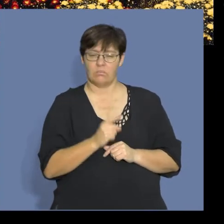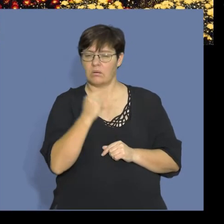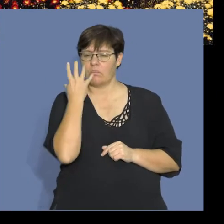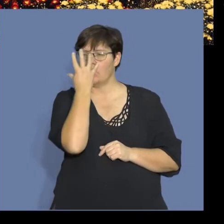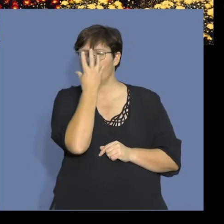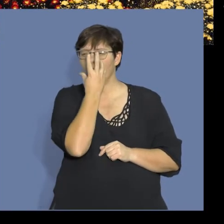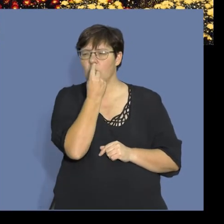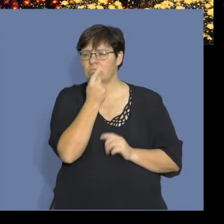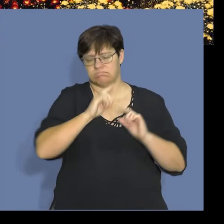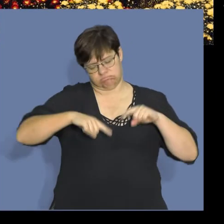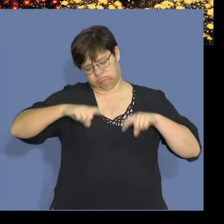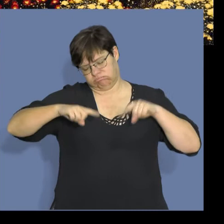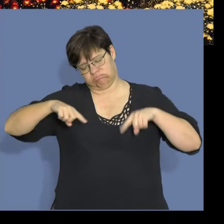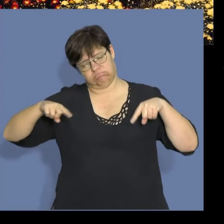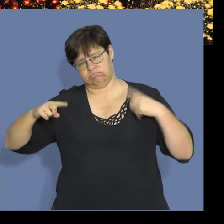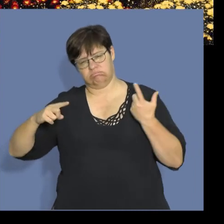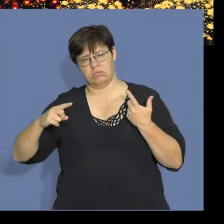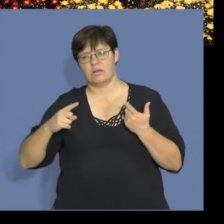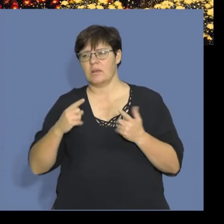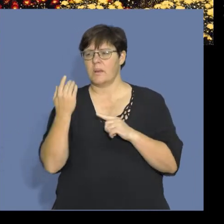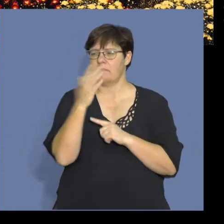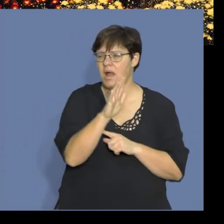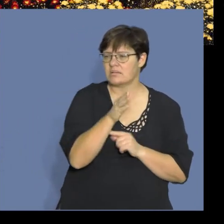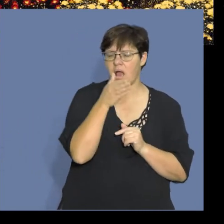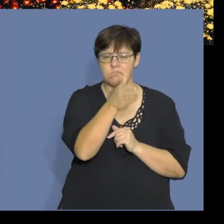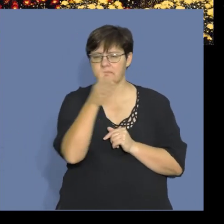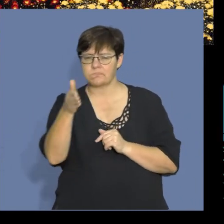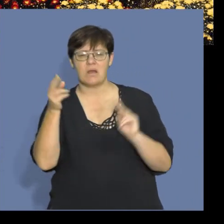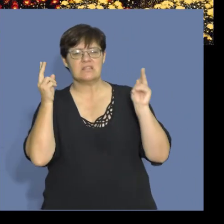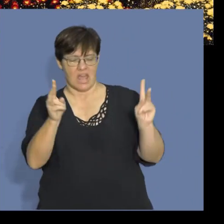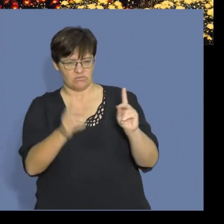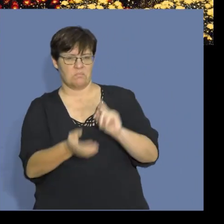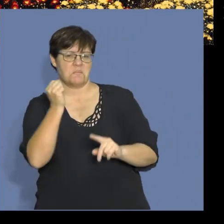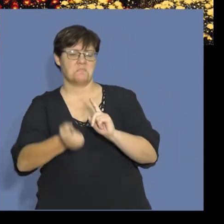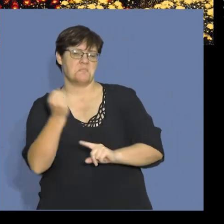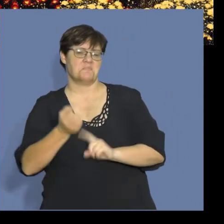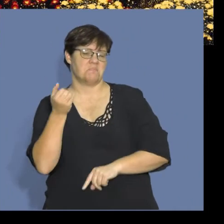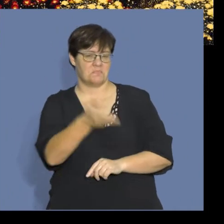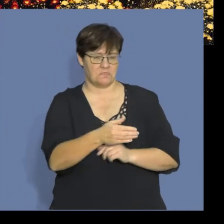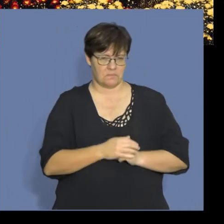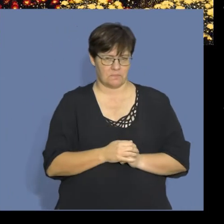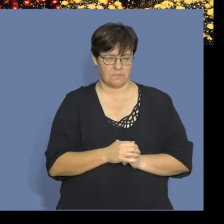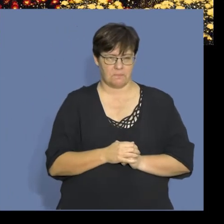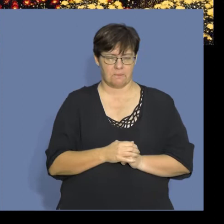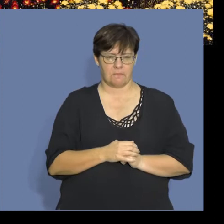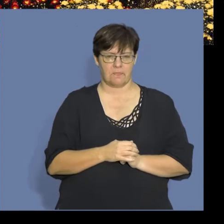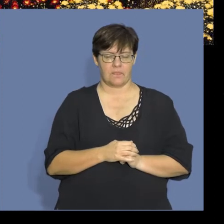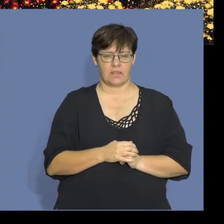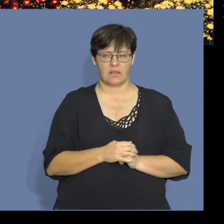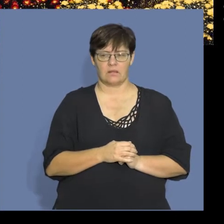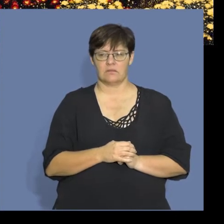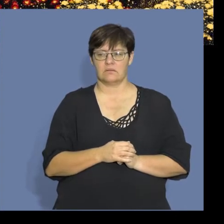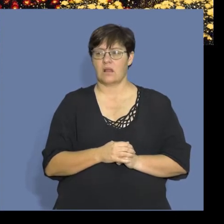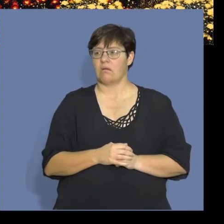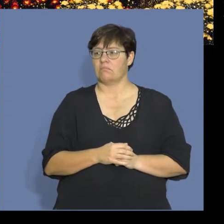a massive, beautiful arrangement of various endemic plant species that are found naturally in this area. Again,